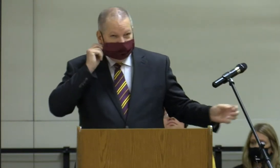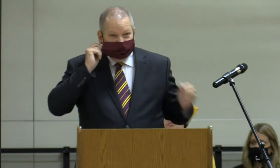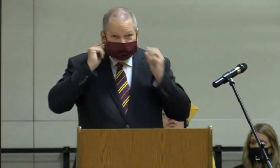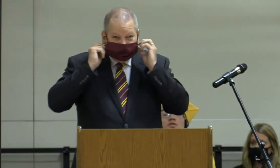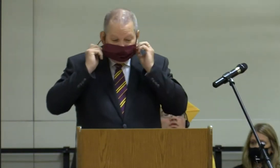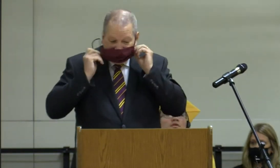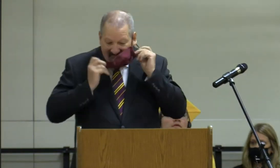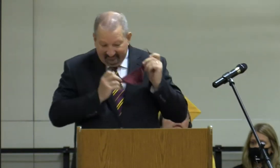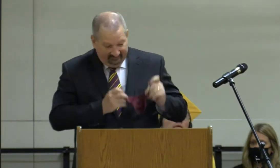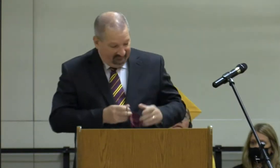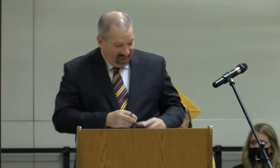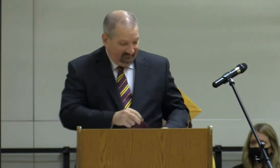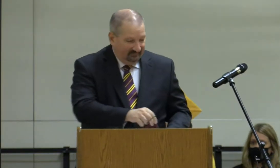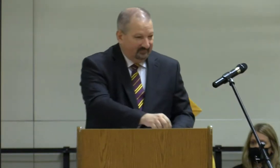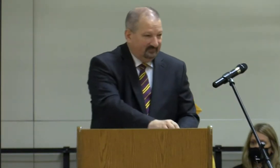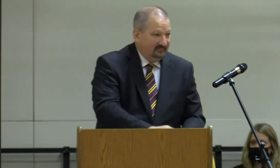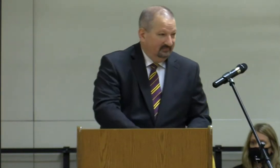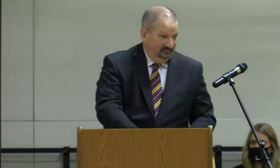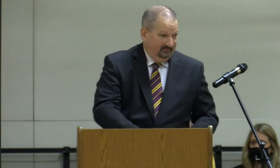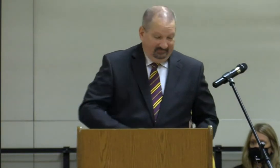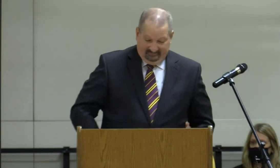He takes down his mask.